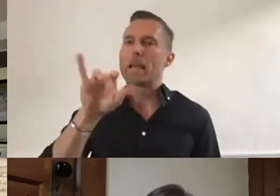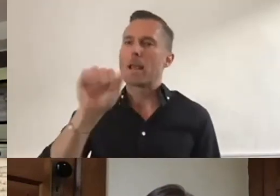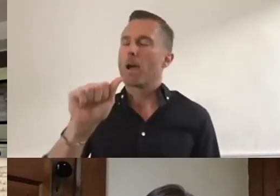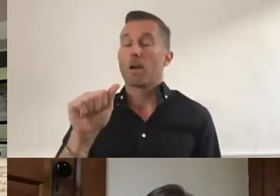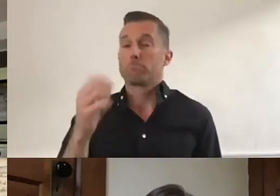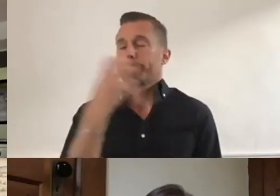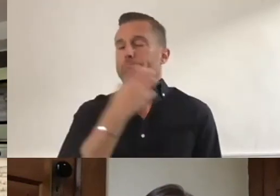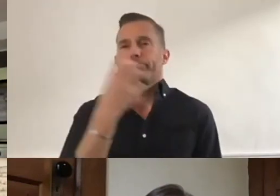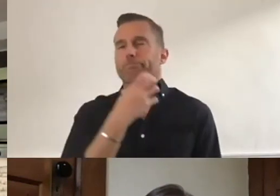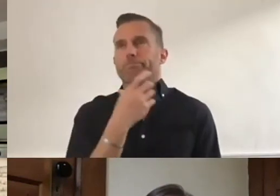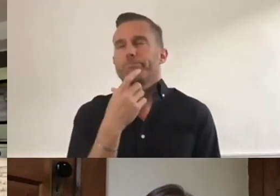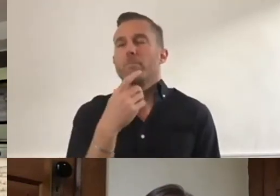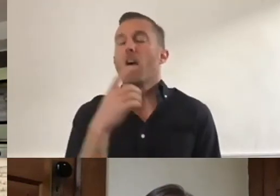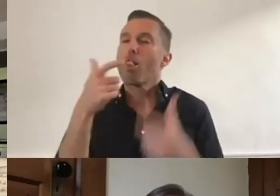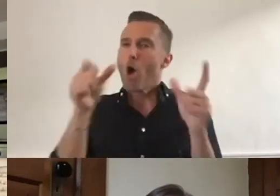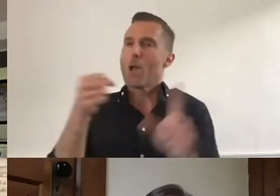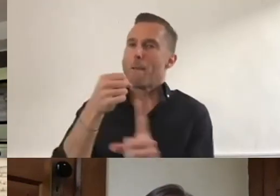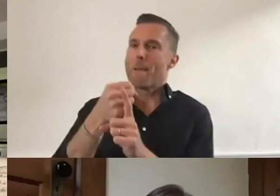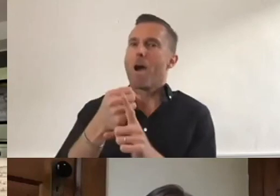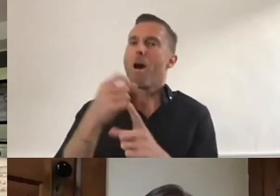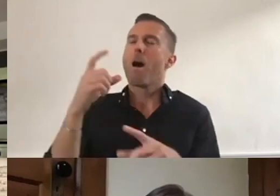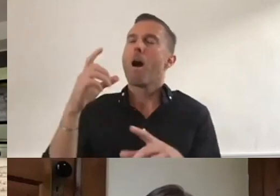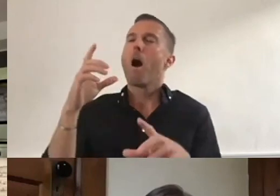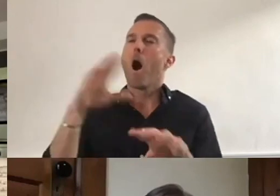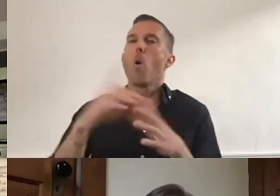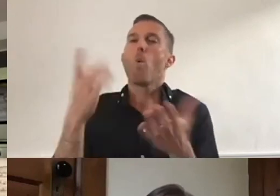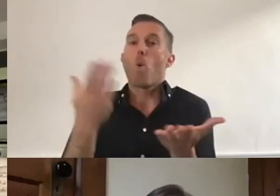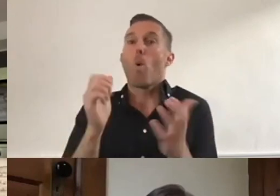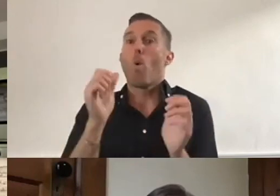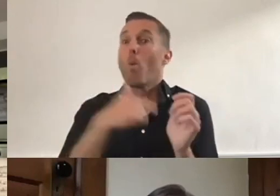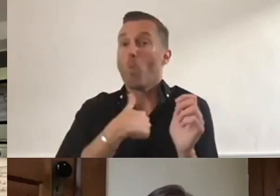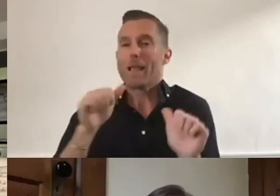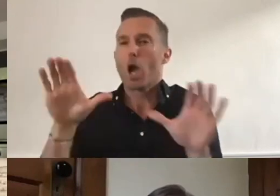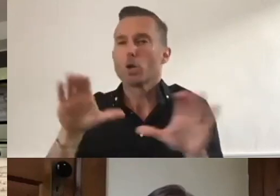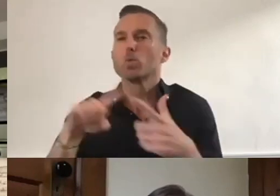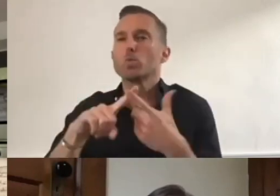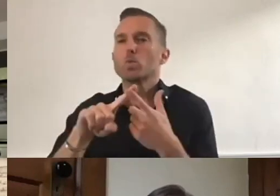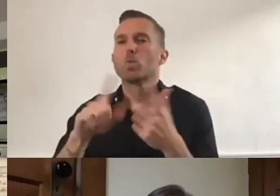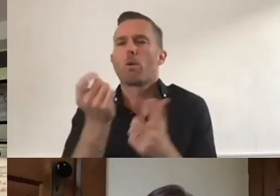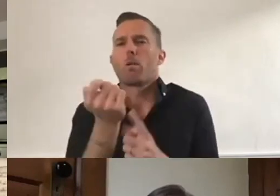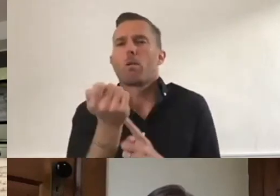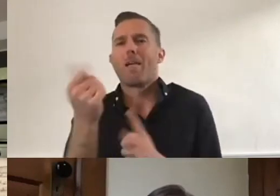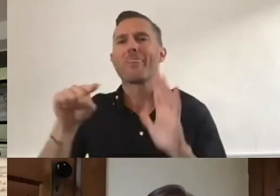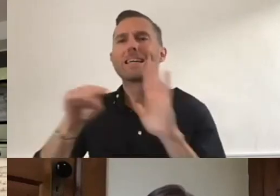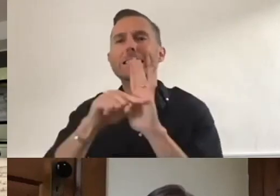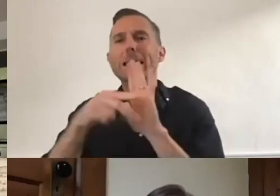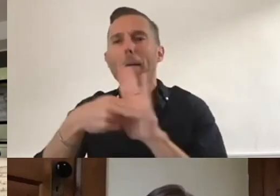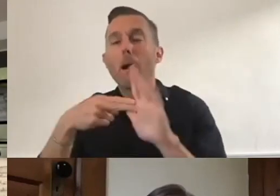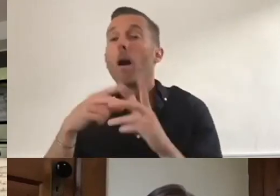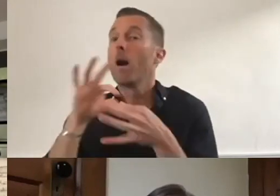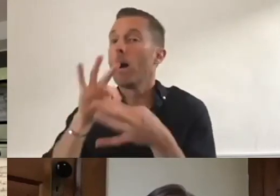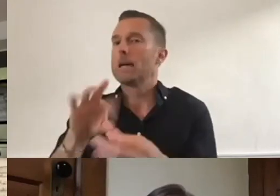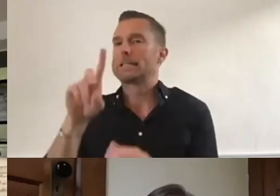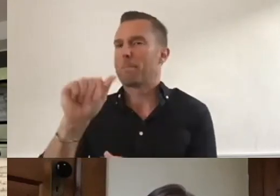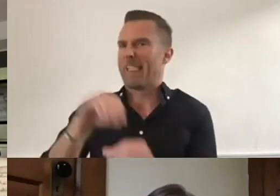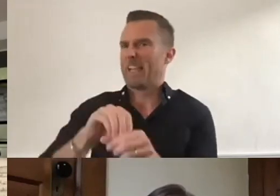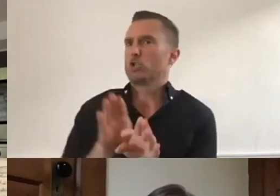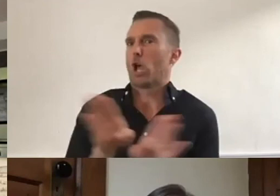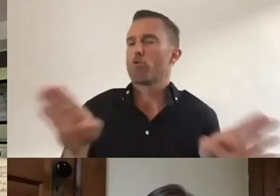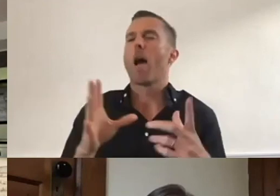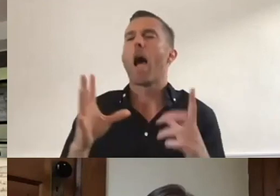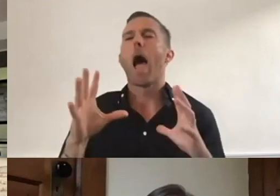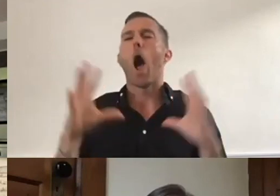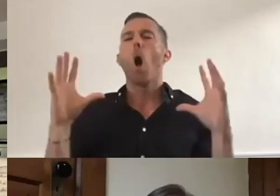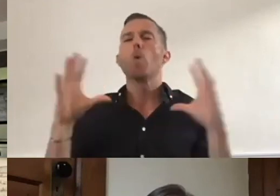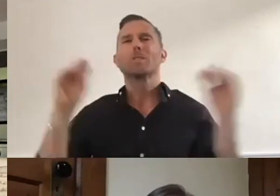so large on what we can do for stigma around disability in general outside of the screens